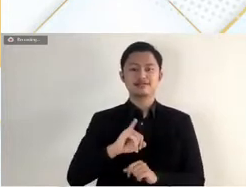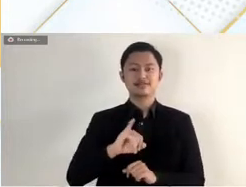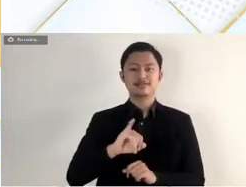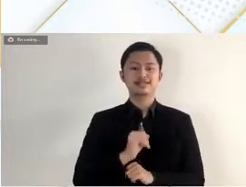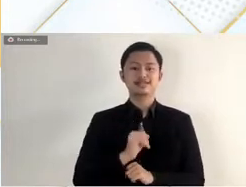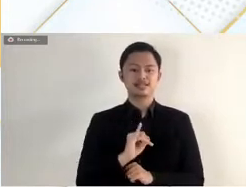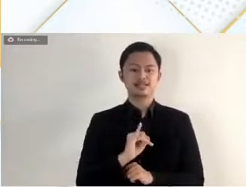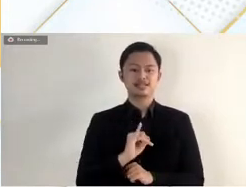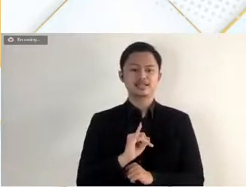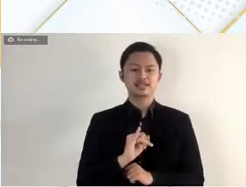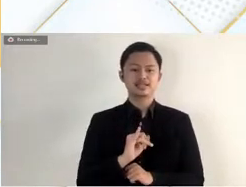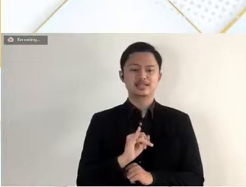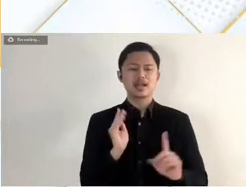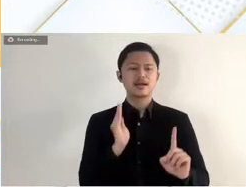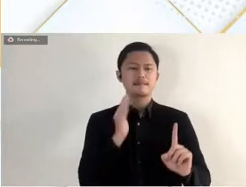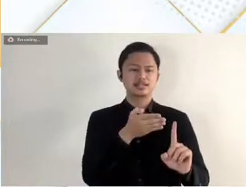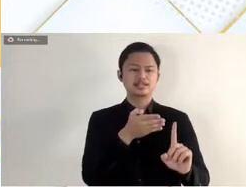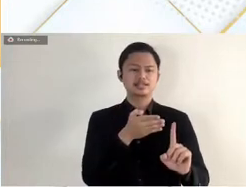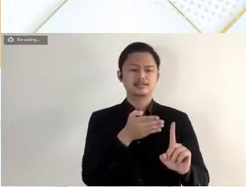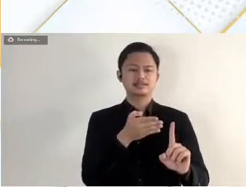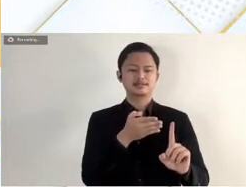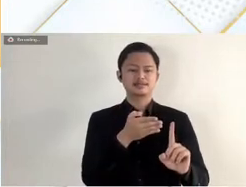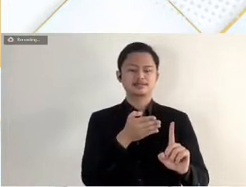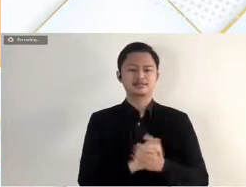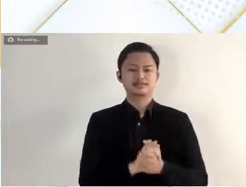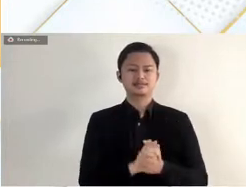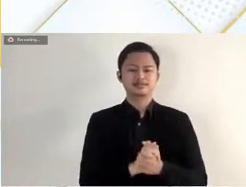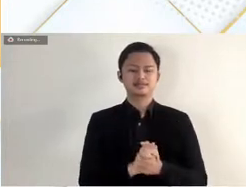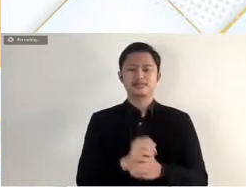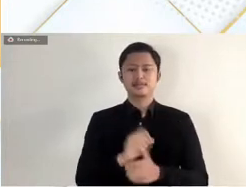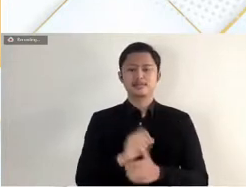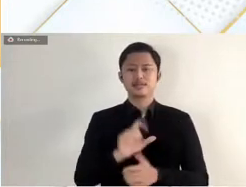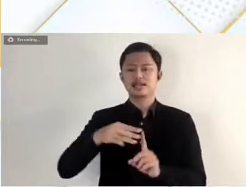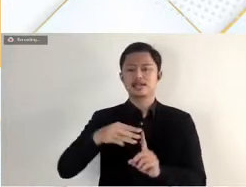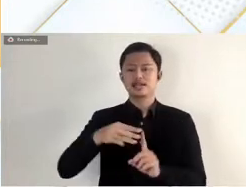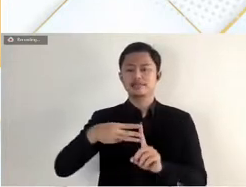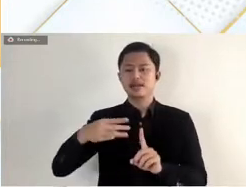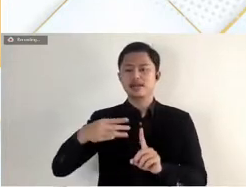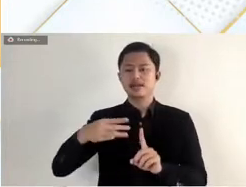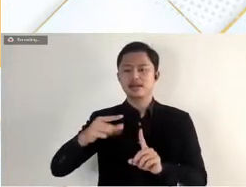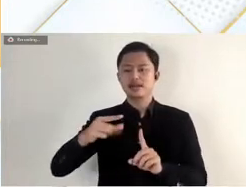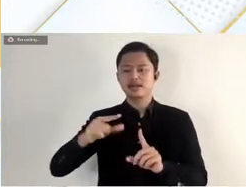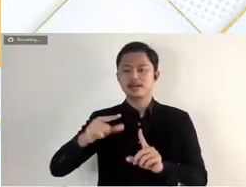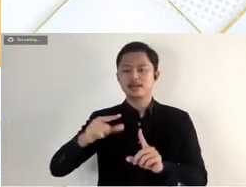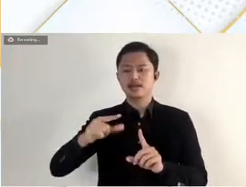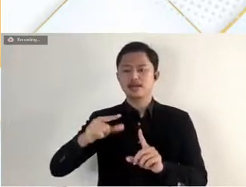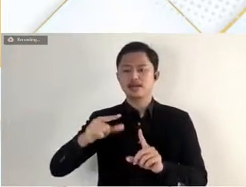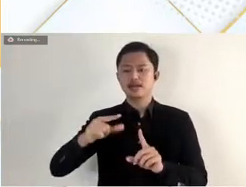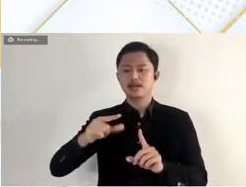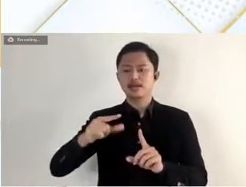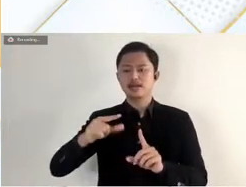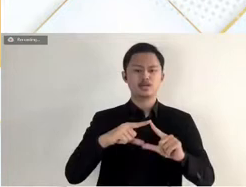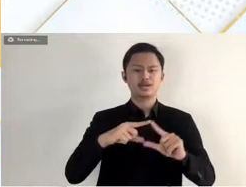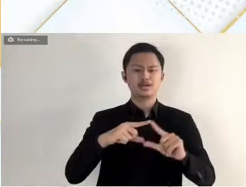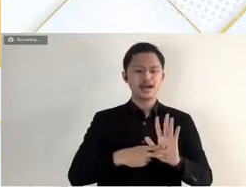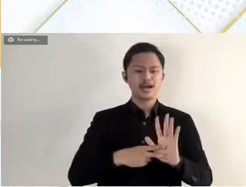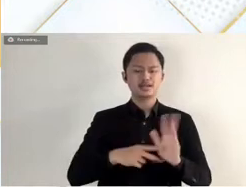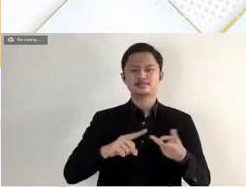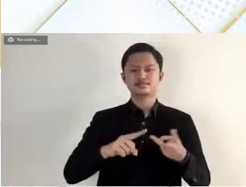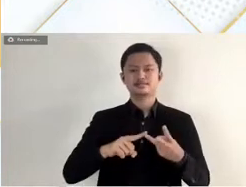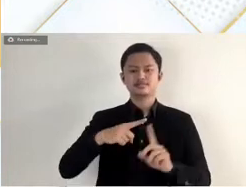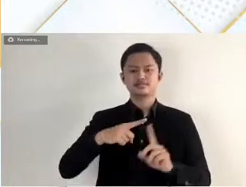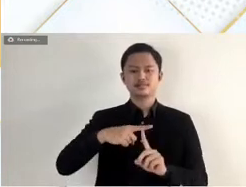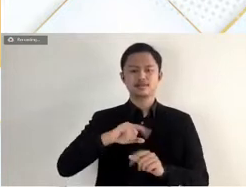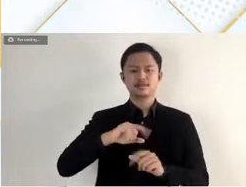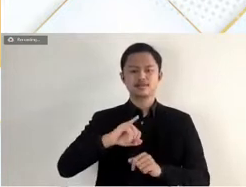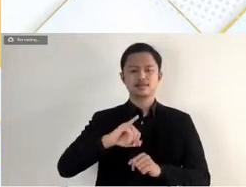UNIFIL, UNMIL in Liberia, UNMIS in Sudan, UNMIT in Timor-Leste, which is in our region,